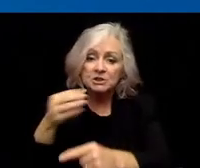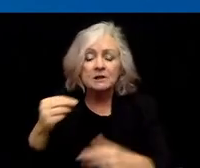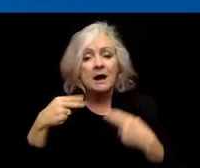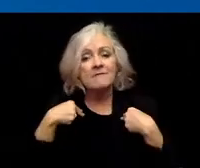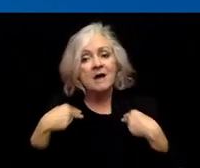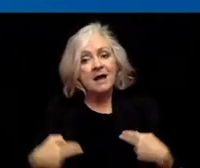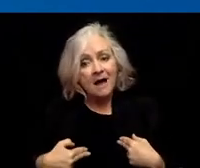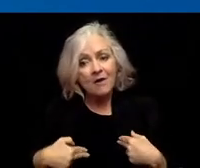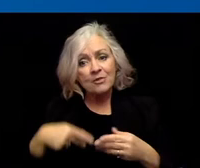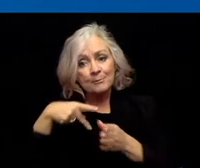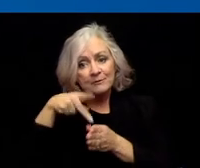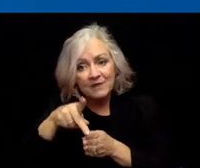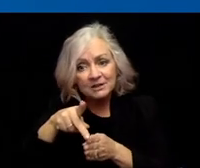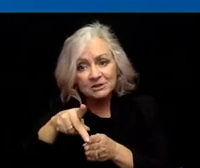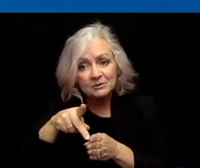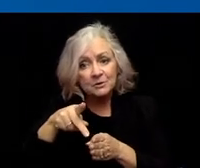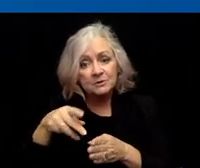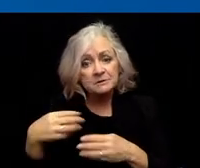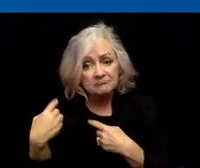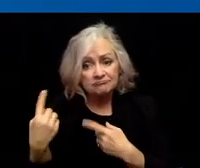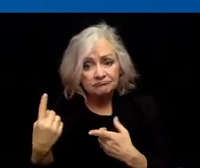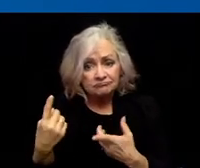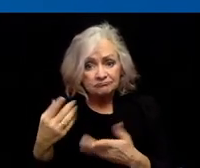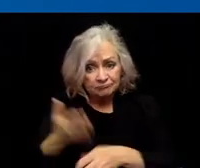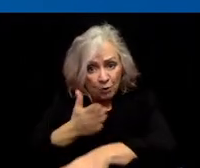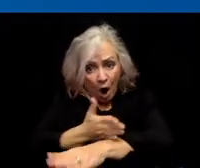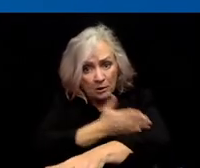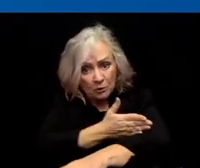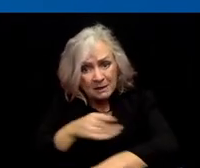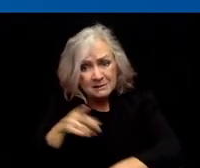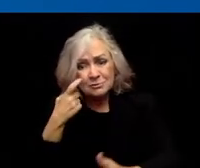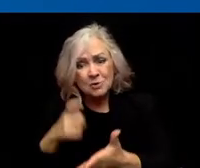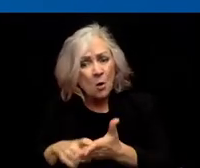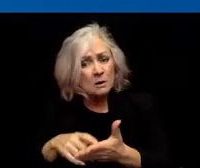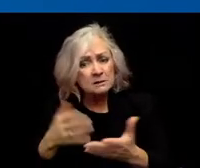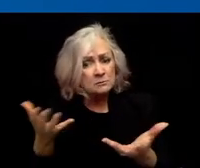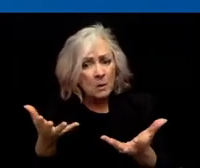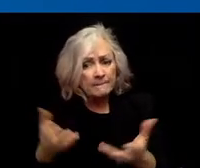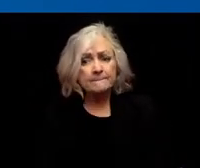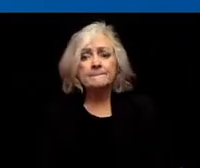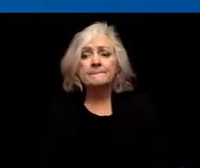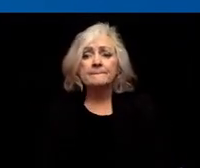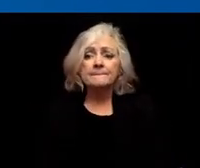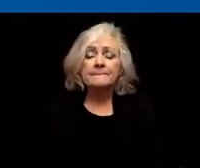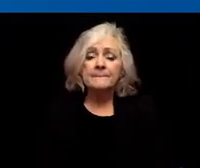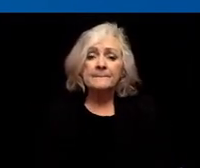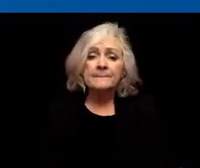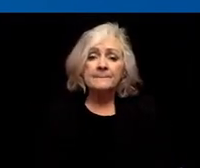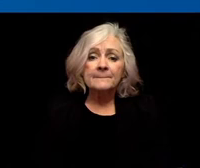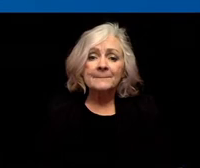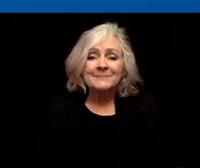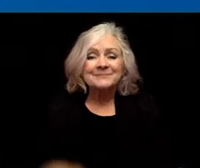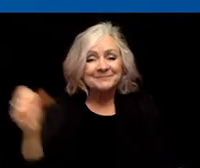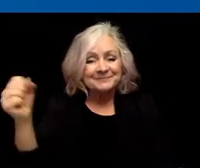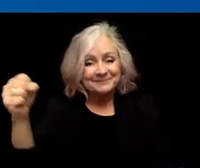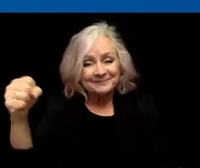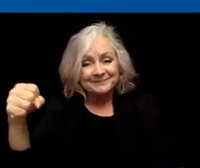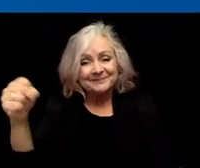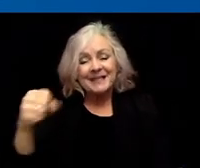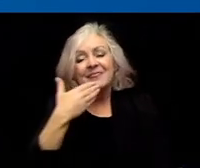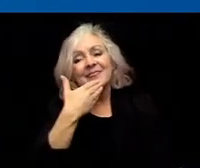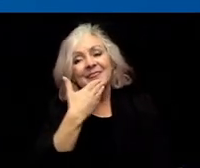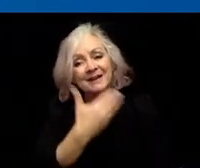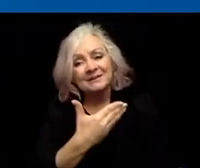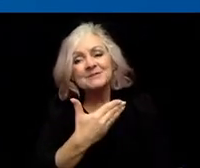Has there been progress that's been made, or where do you see that being manifested? Yeah, absolutely. And thank you so much for having me. It